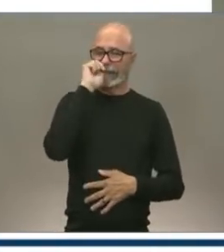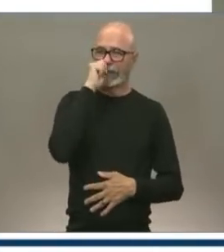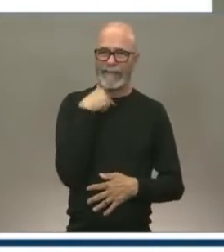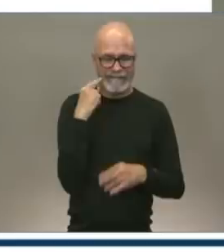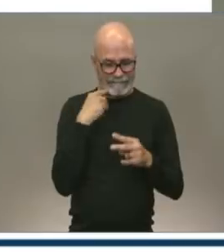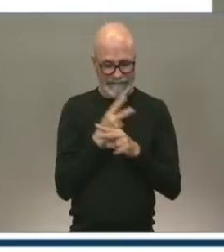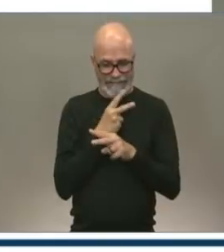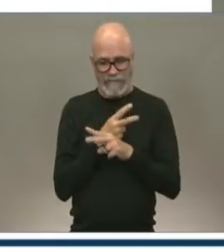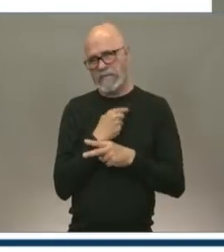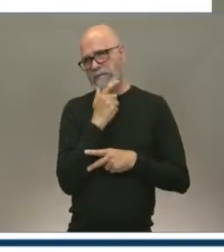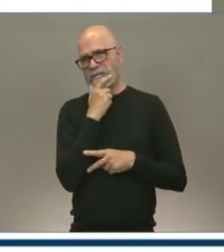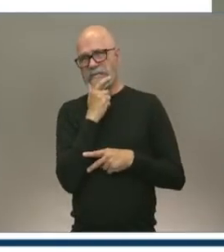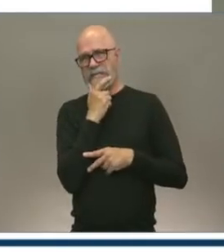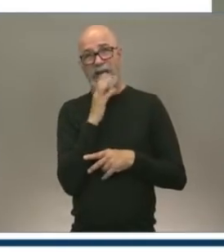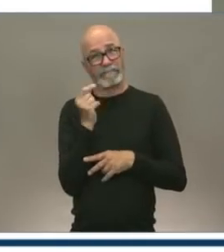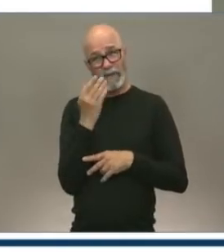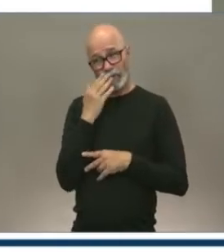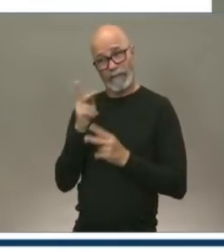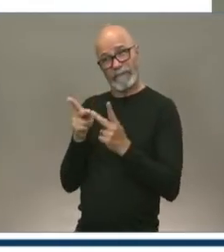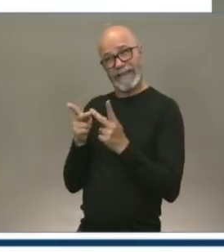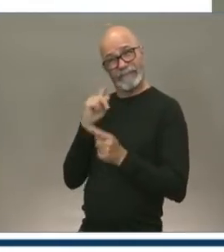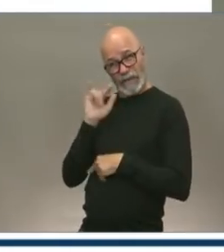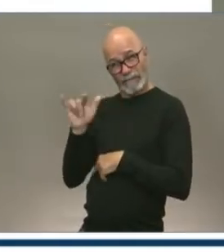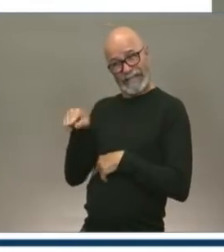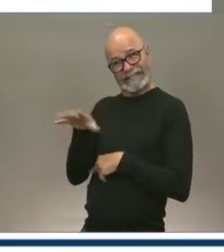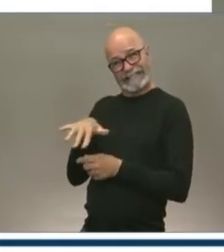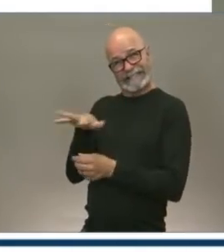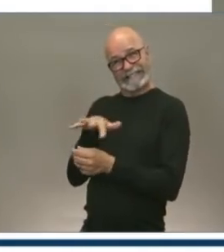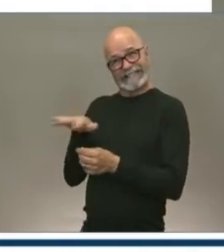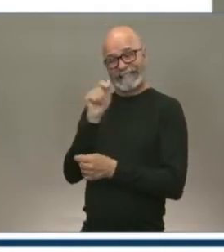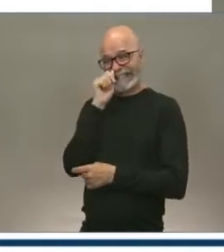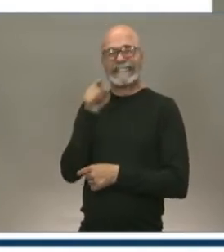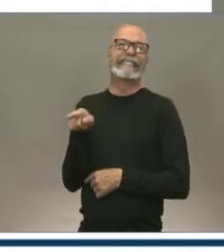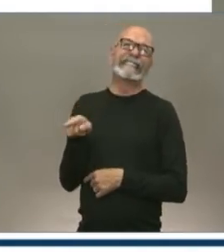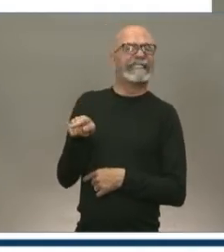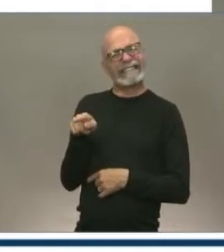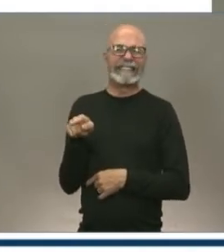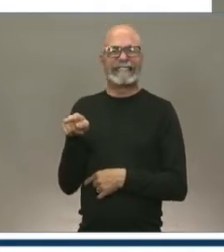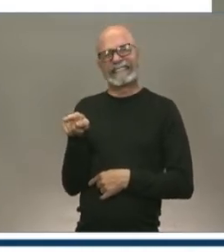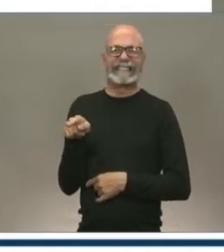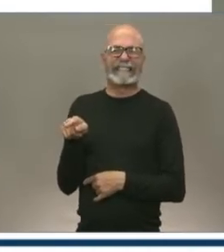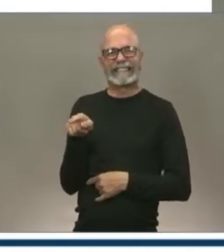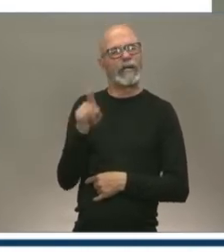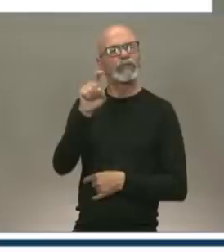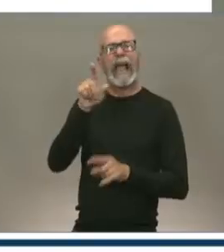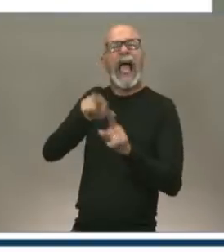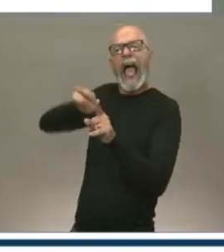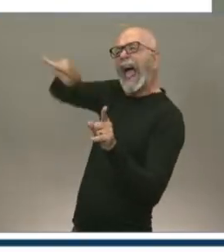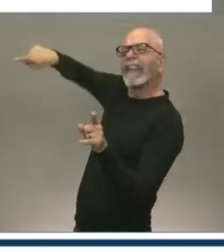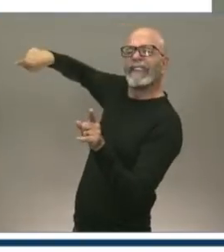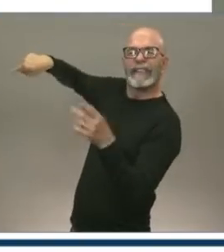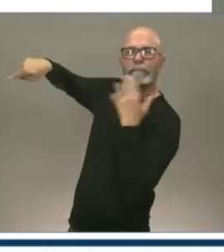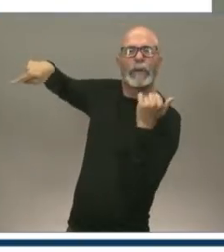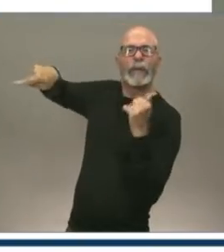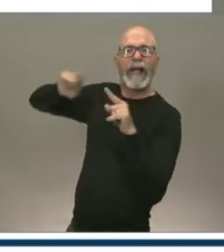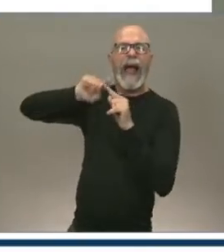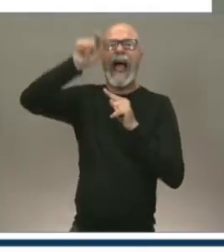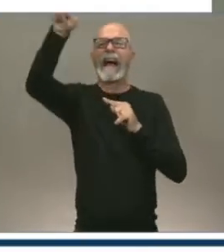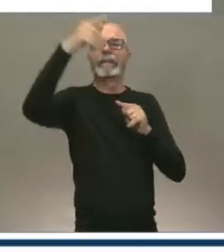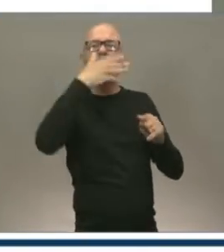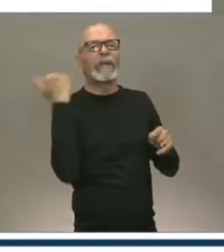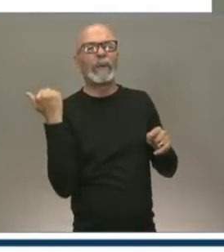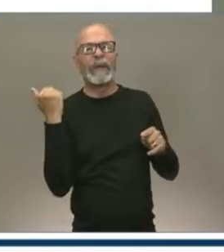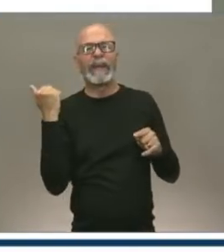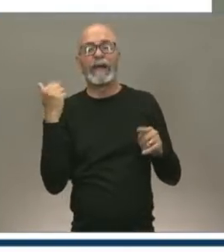working through some of the logistic issues on that, using testing as workers first. We are certainly all the temporary foreign workers. They